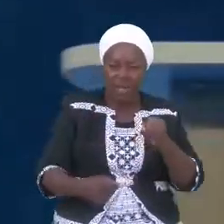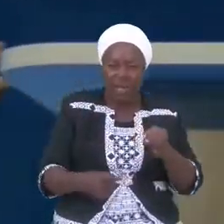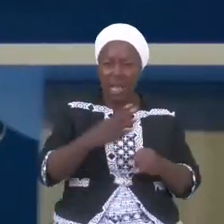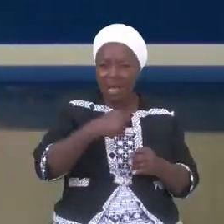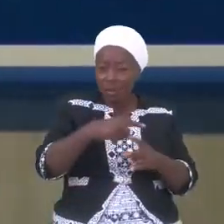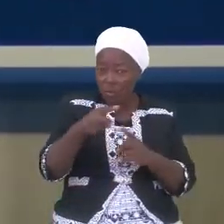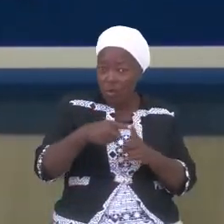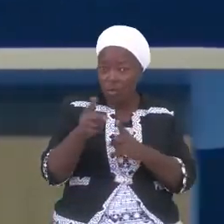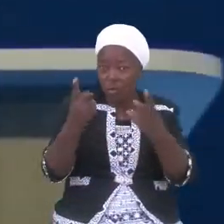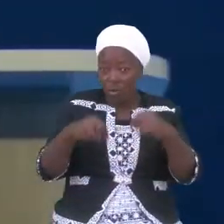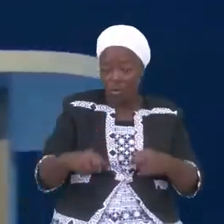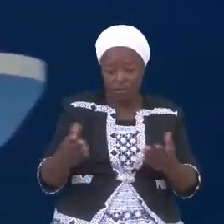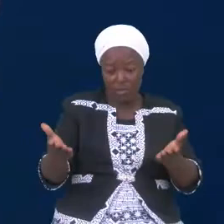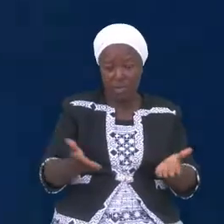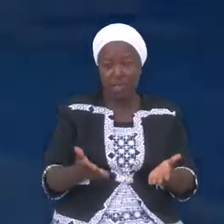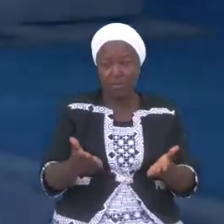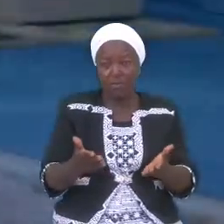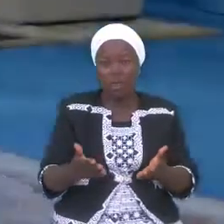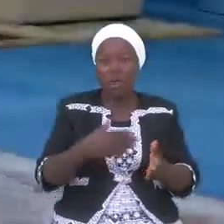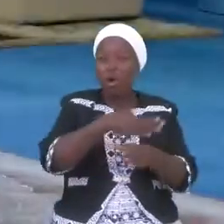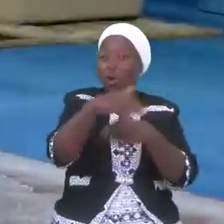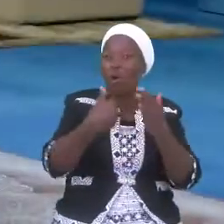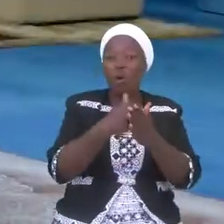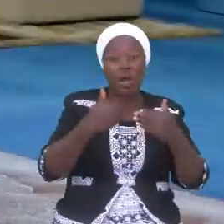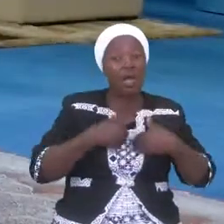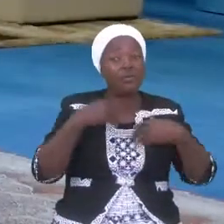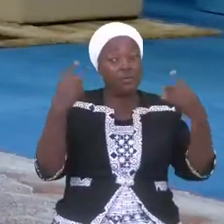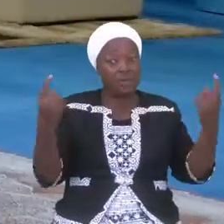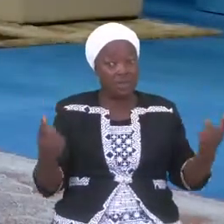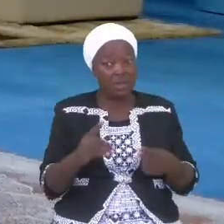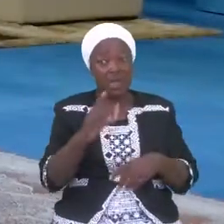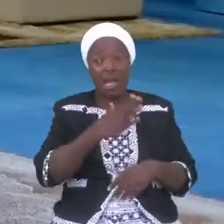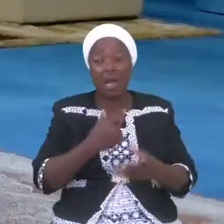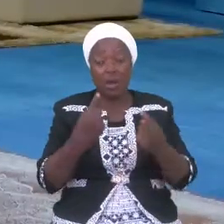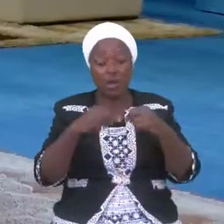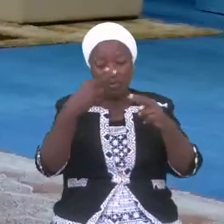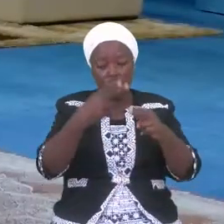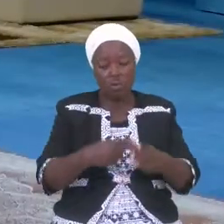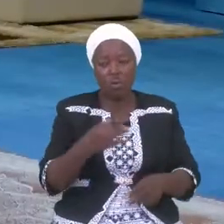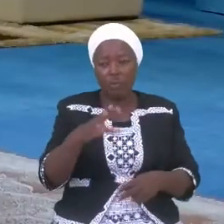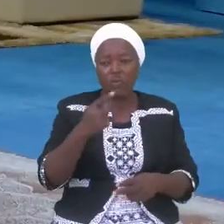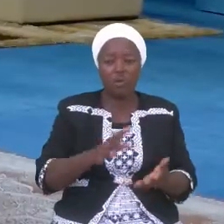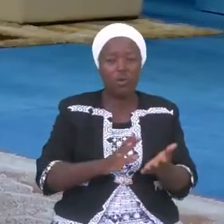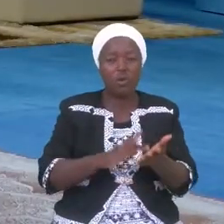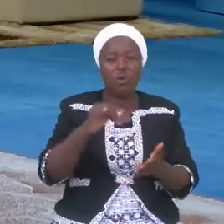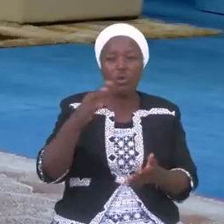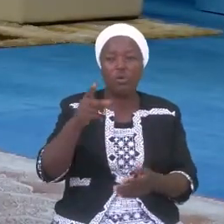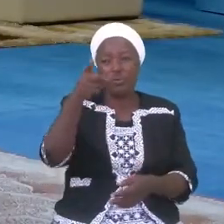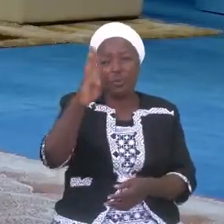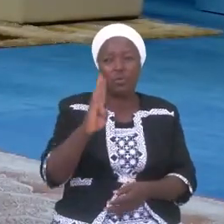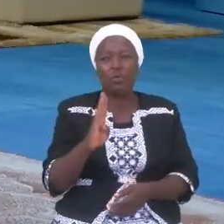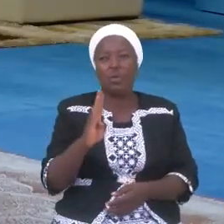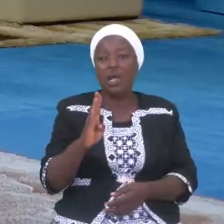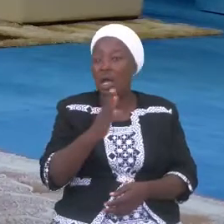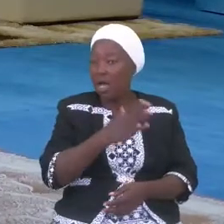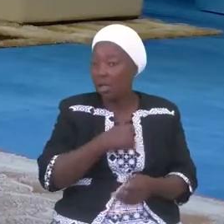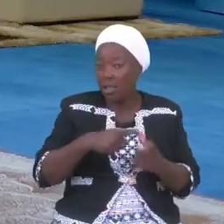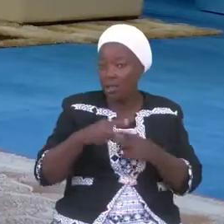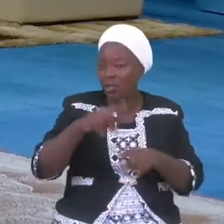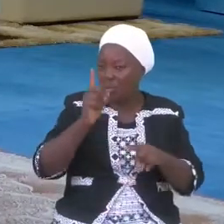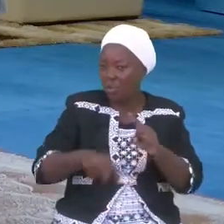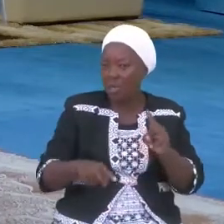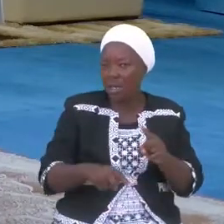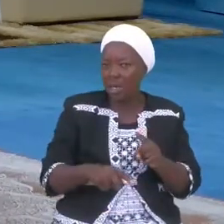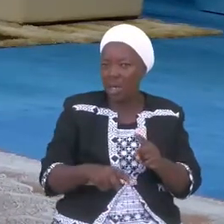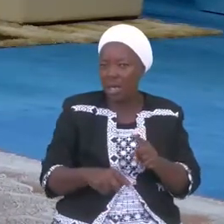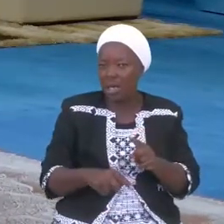you come there, all have sinned and come short of the glory of God. And you cannot